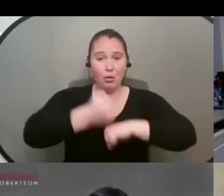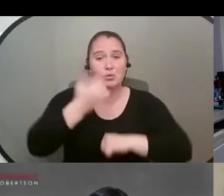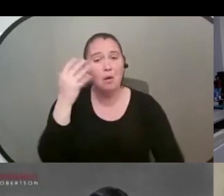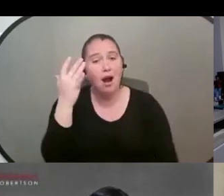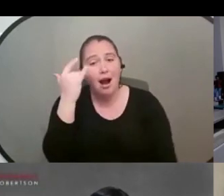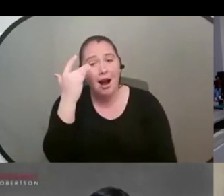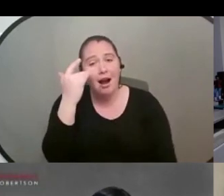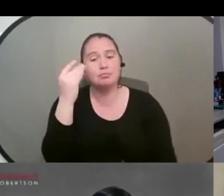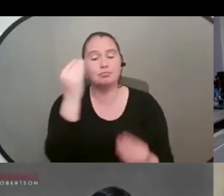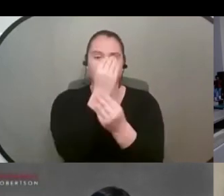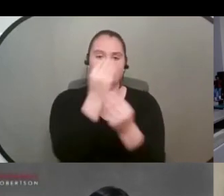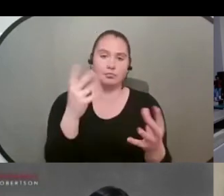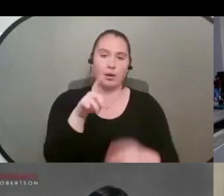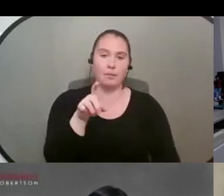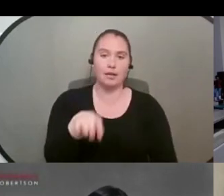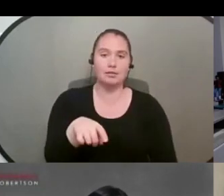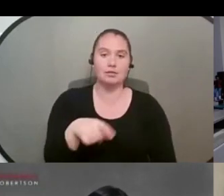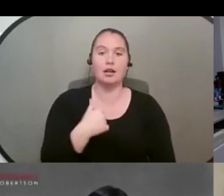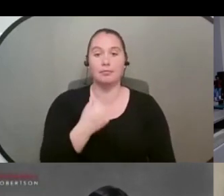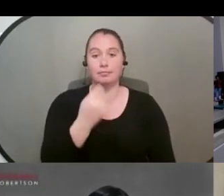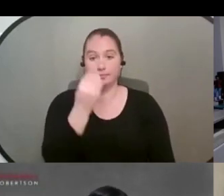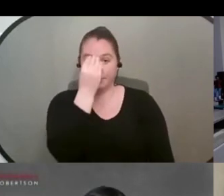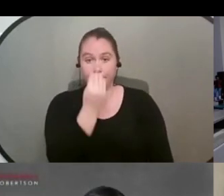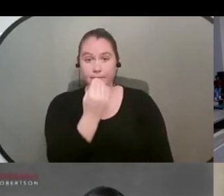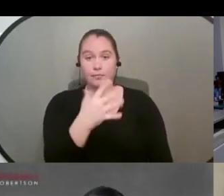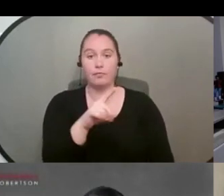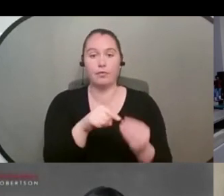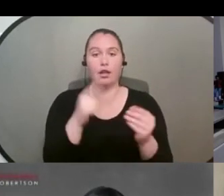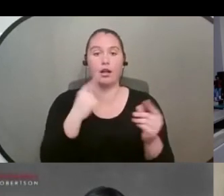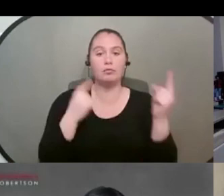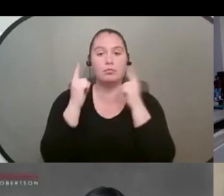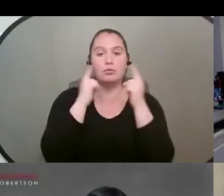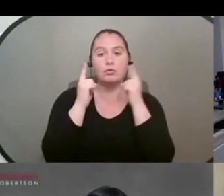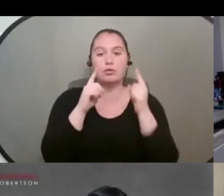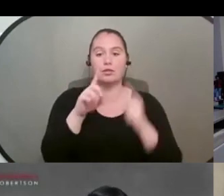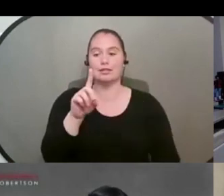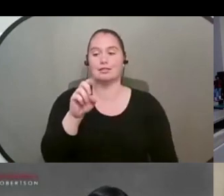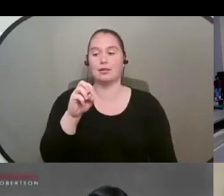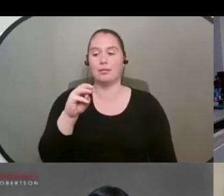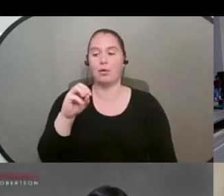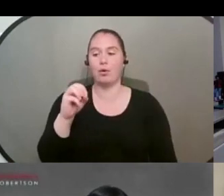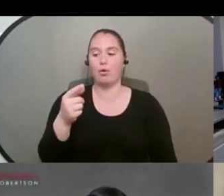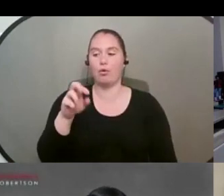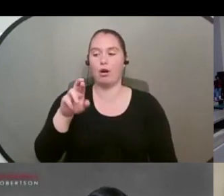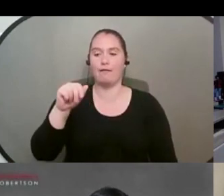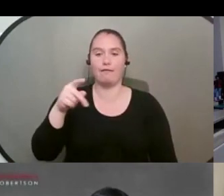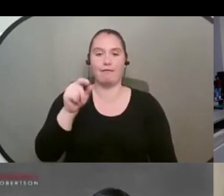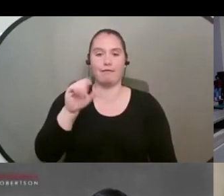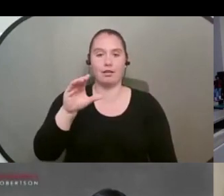as far, one of the things I heard about the demographic report is, although there is a